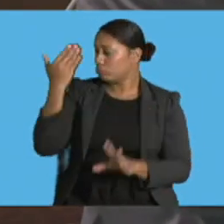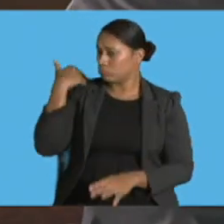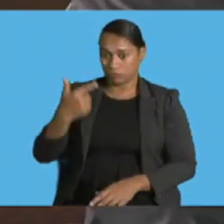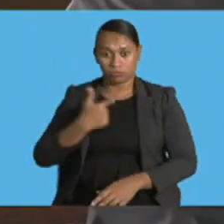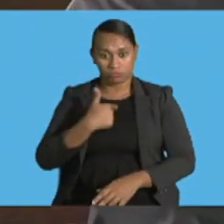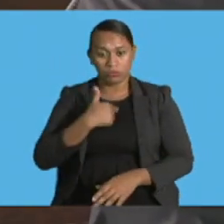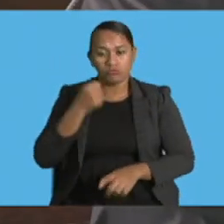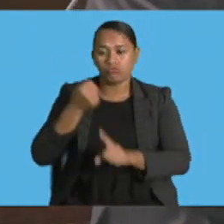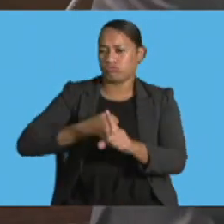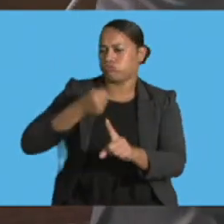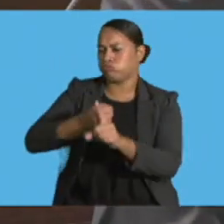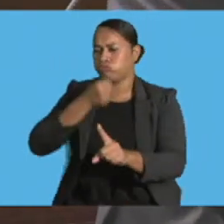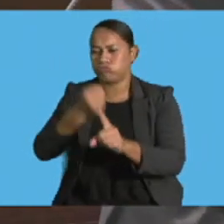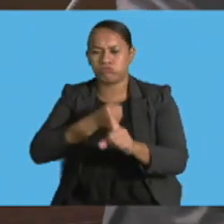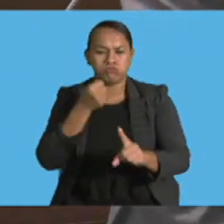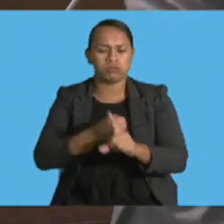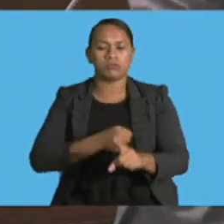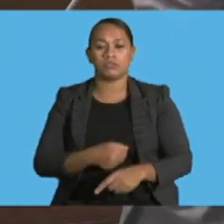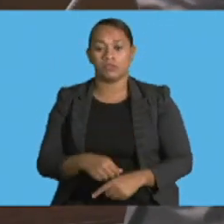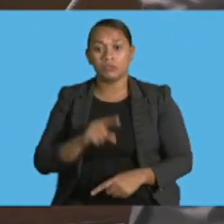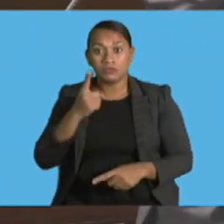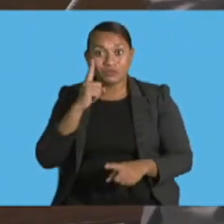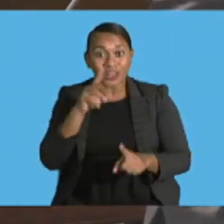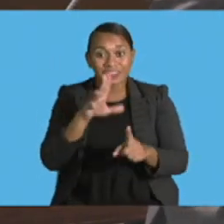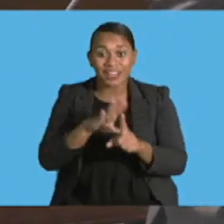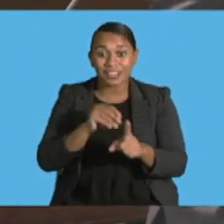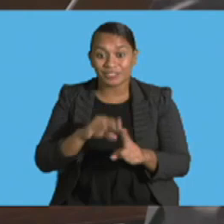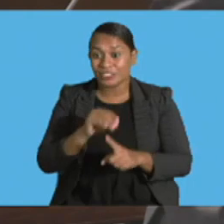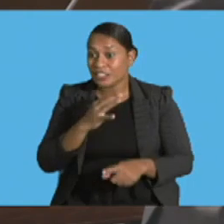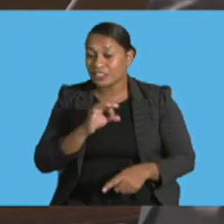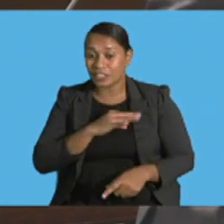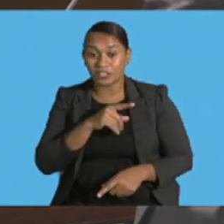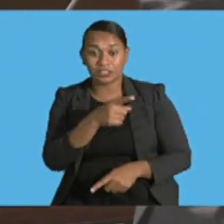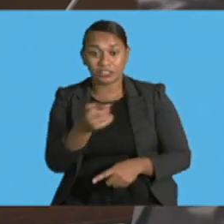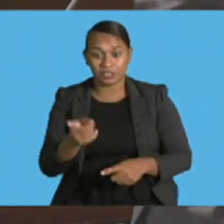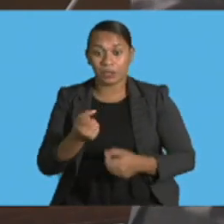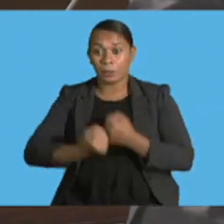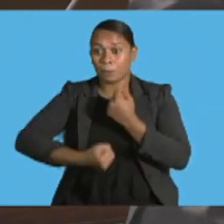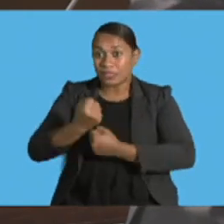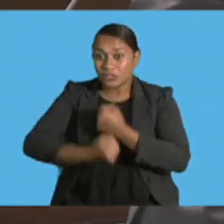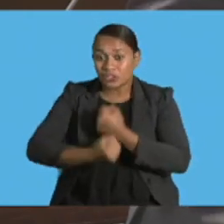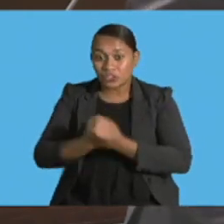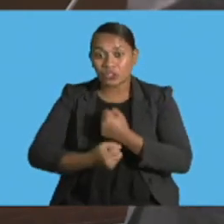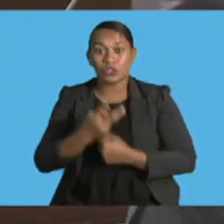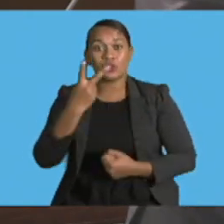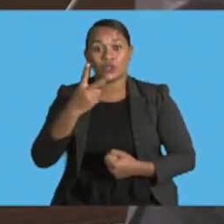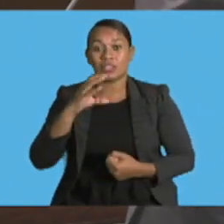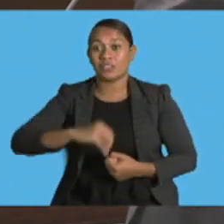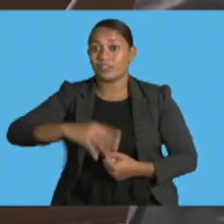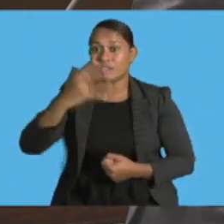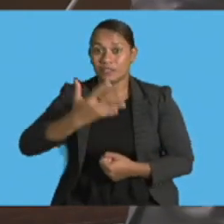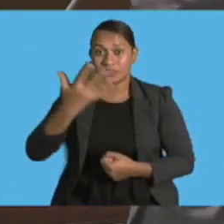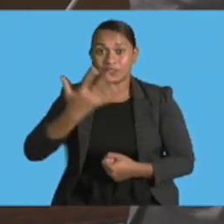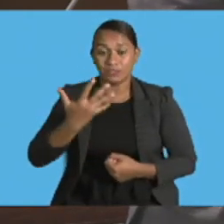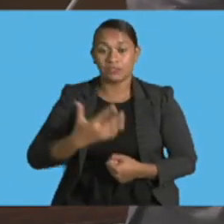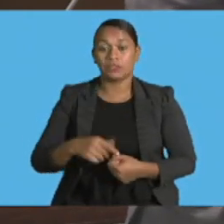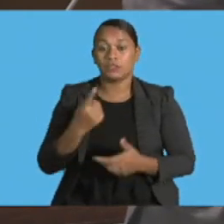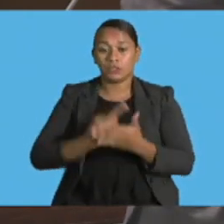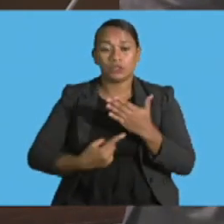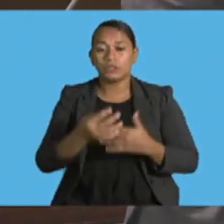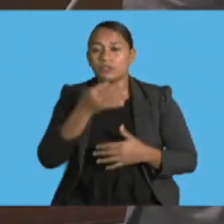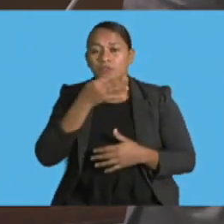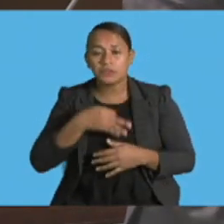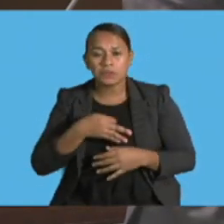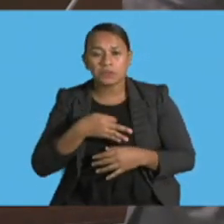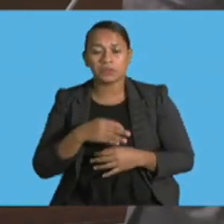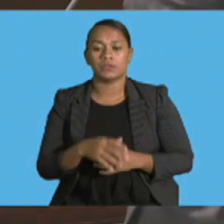For instance, mechanization of cane harvesting. In 2015, there were only 15